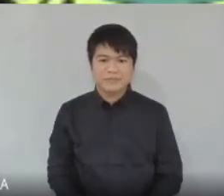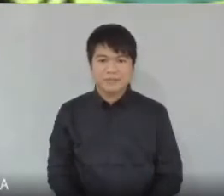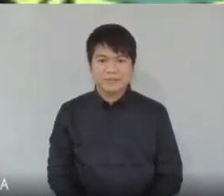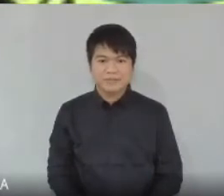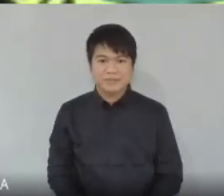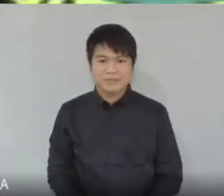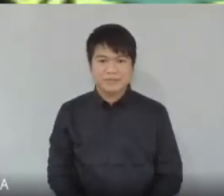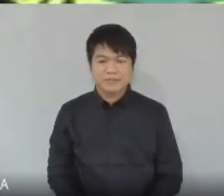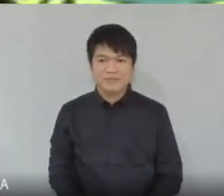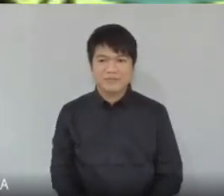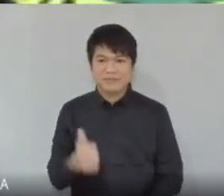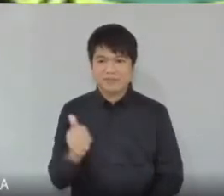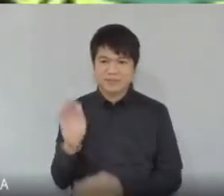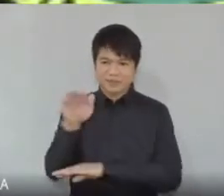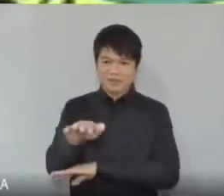Good afternoon, everybody.